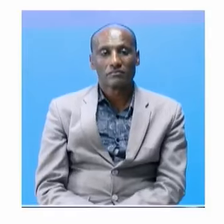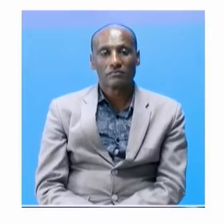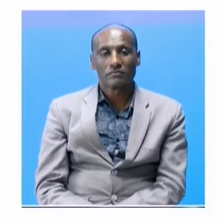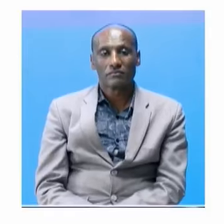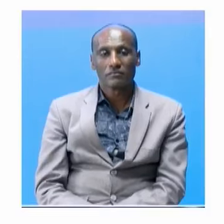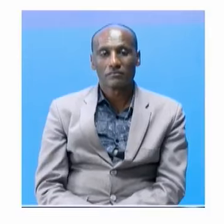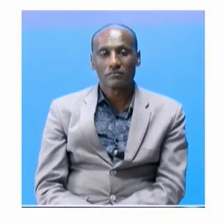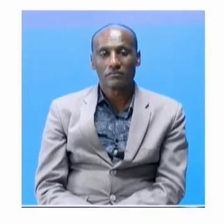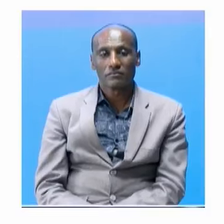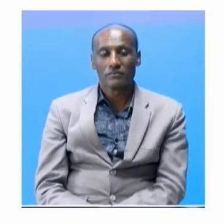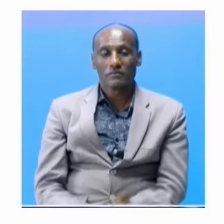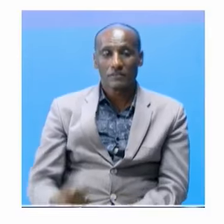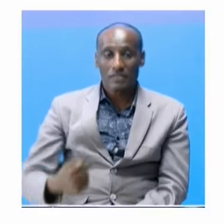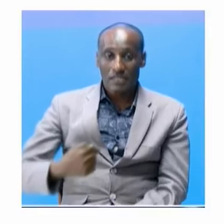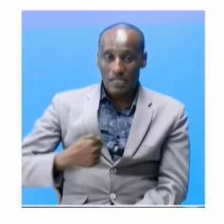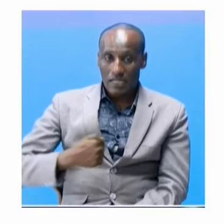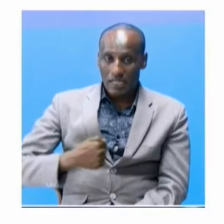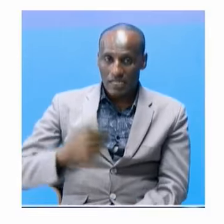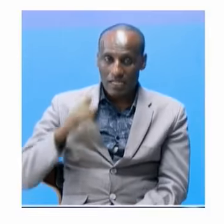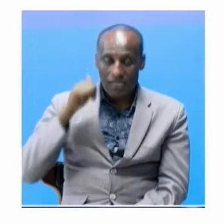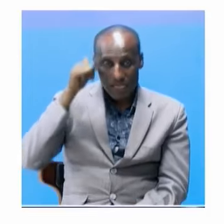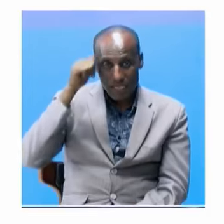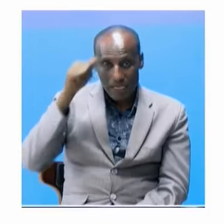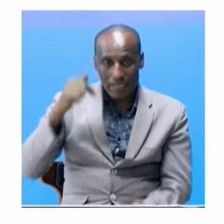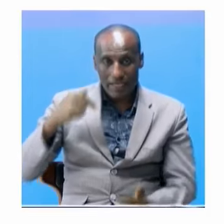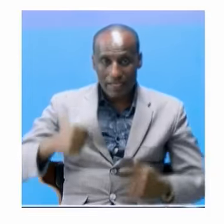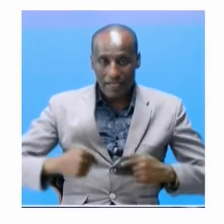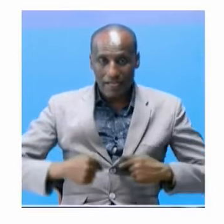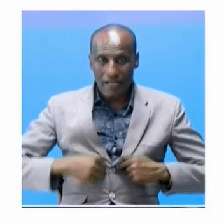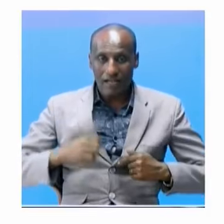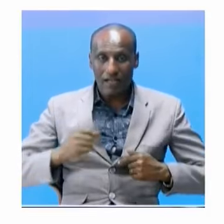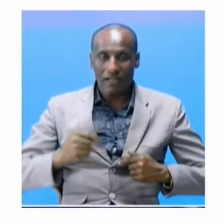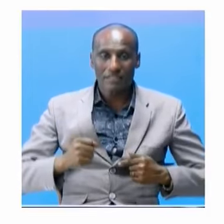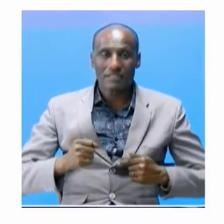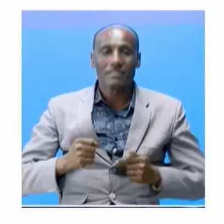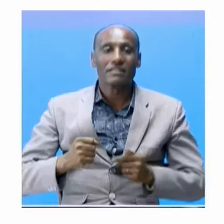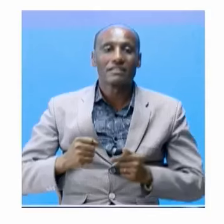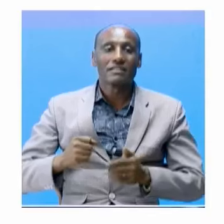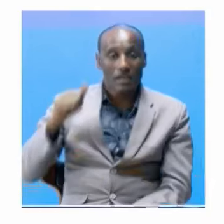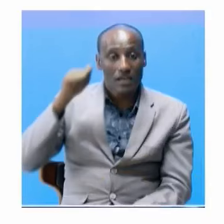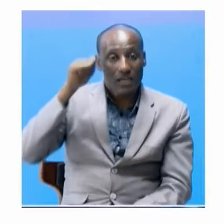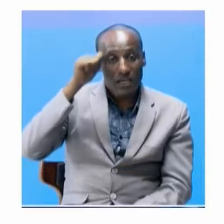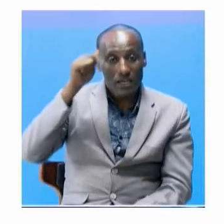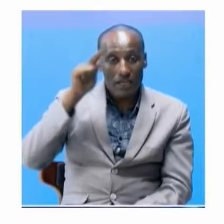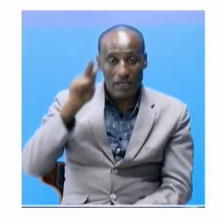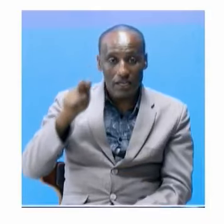Look, he has some money. Yes? He should